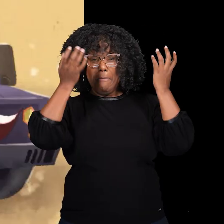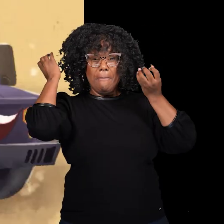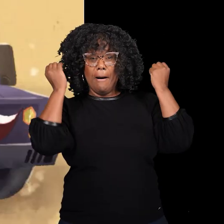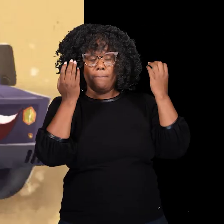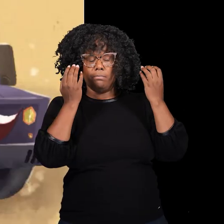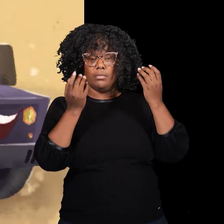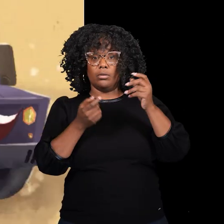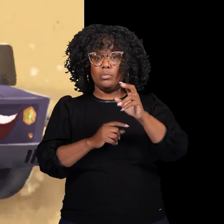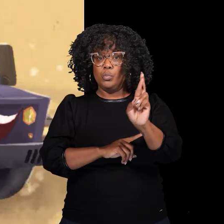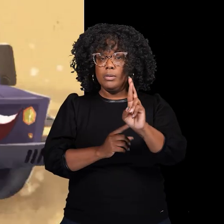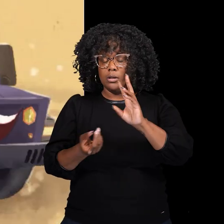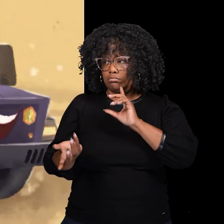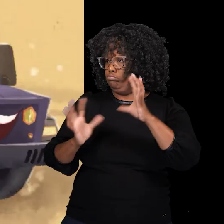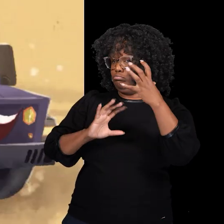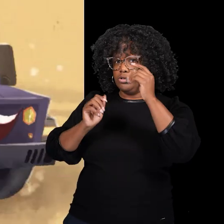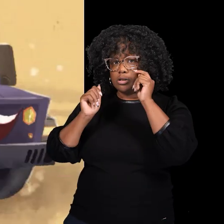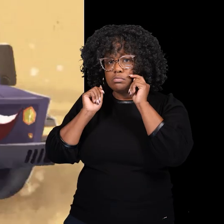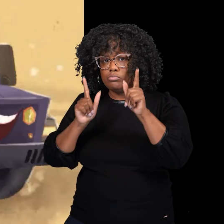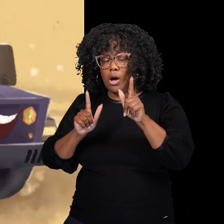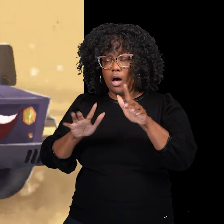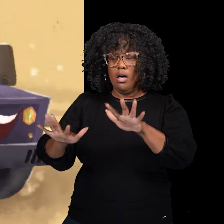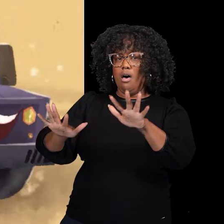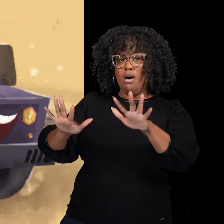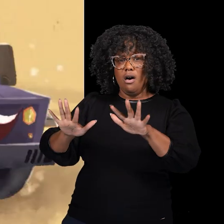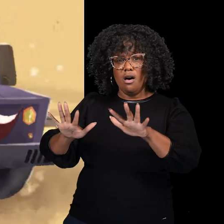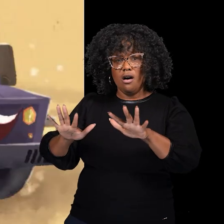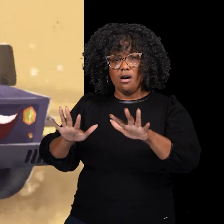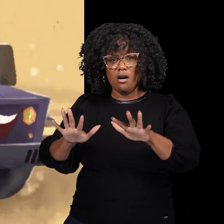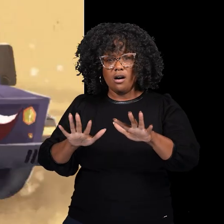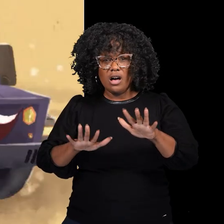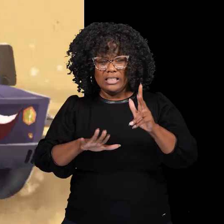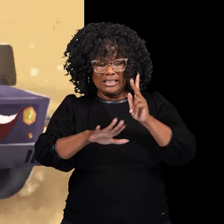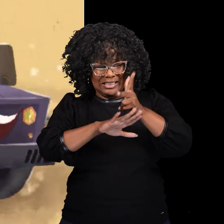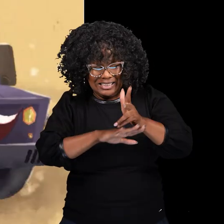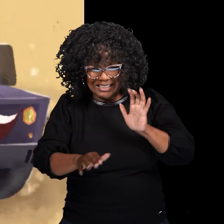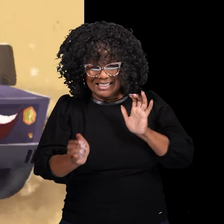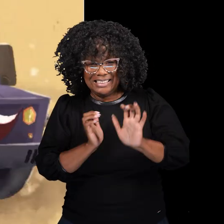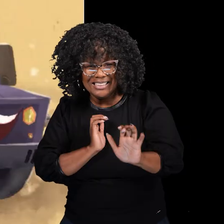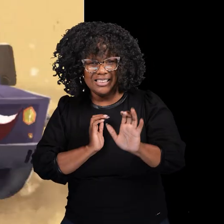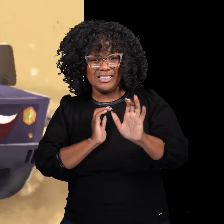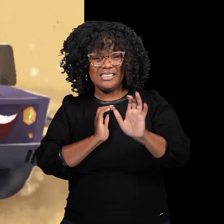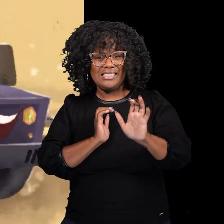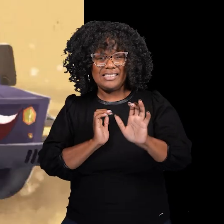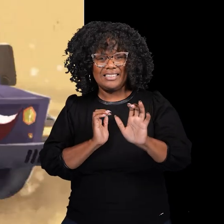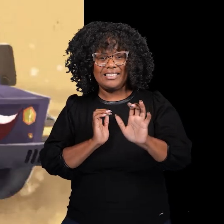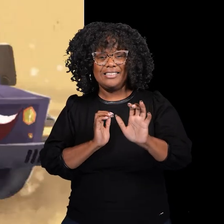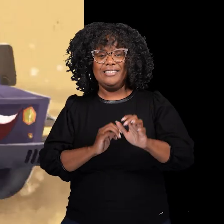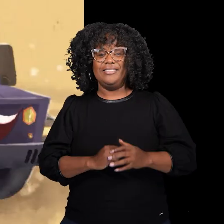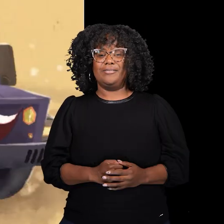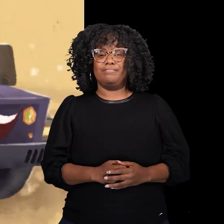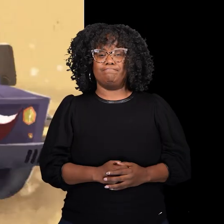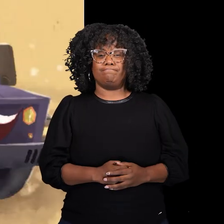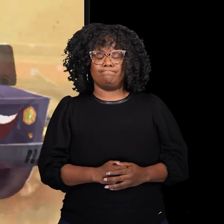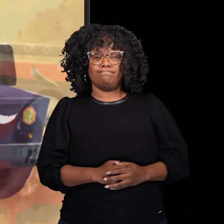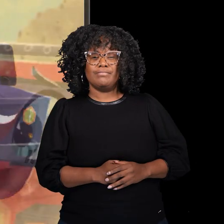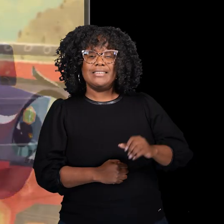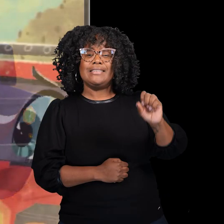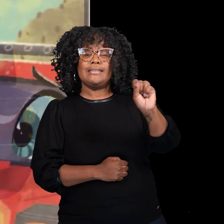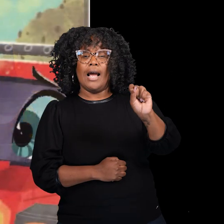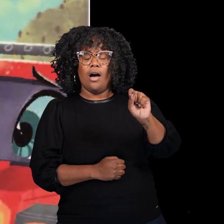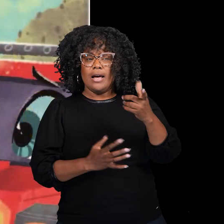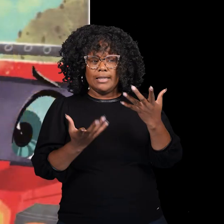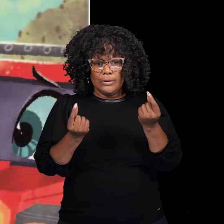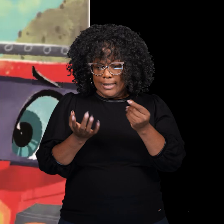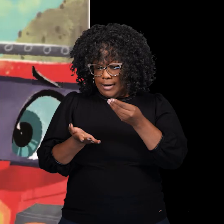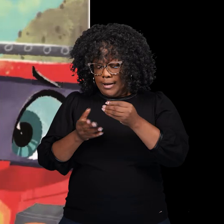dust. Distracted, Ruby hits a rut and yelps in surprise. She jams on the brakes. Scout throws